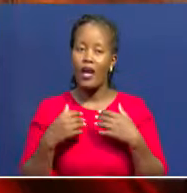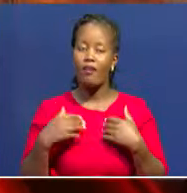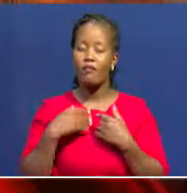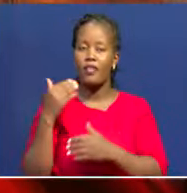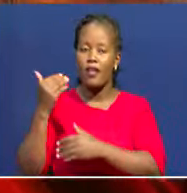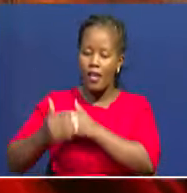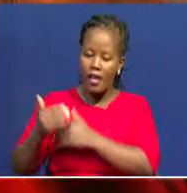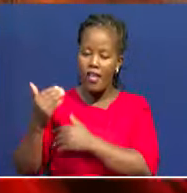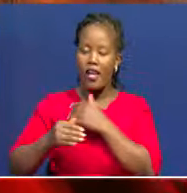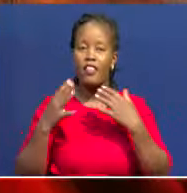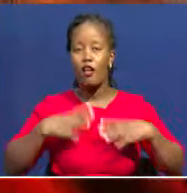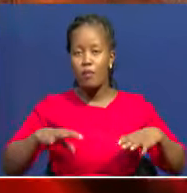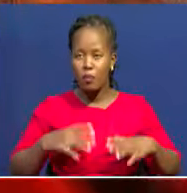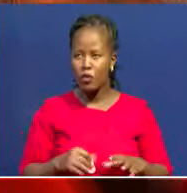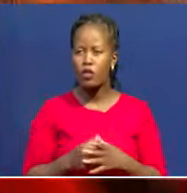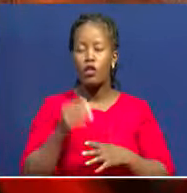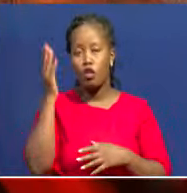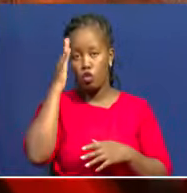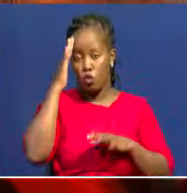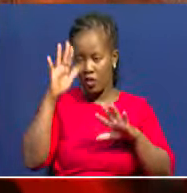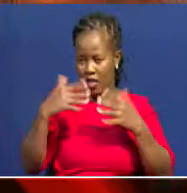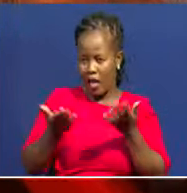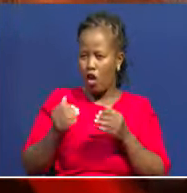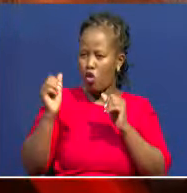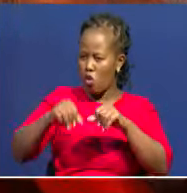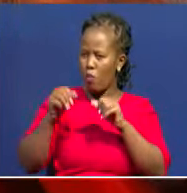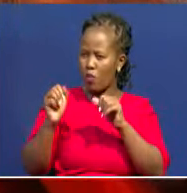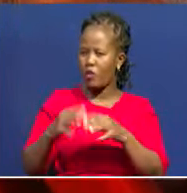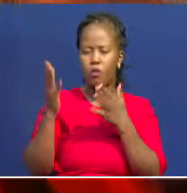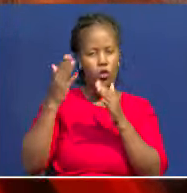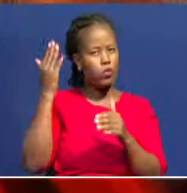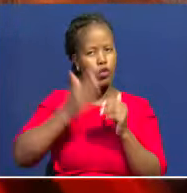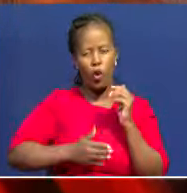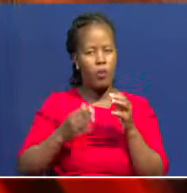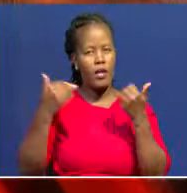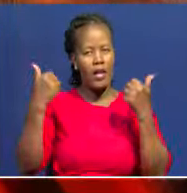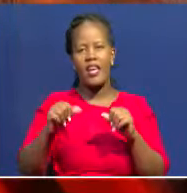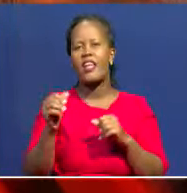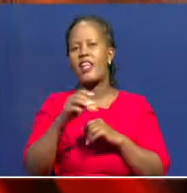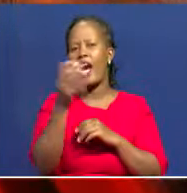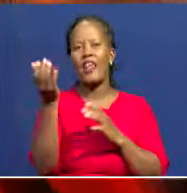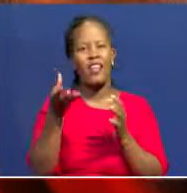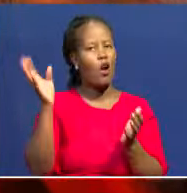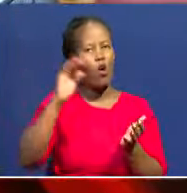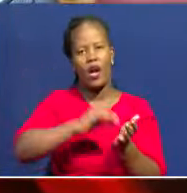to see how we can avoid an occurrence of such incidents in any other part of the country.